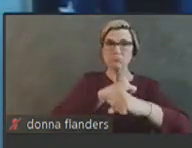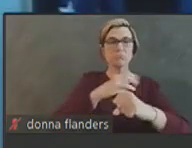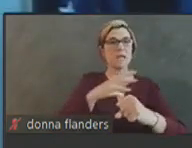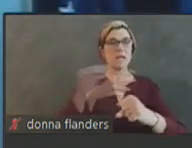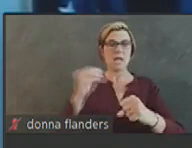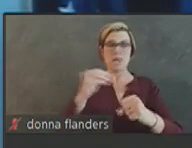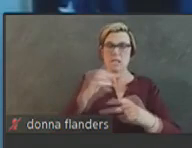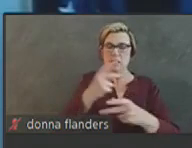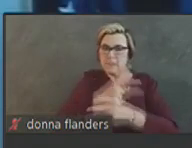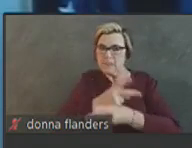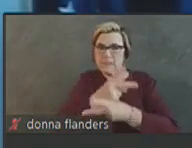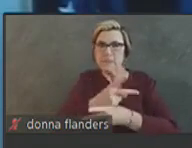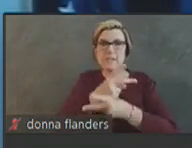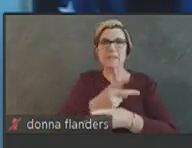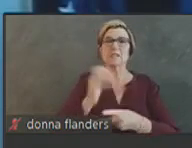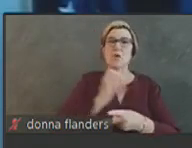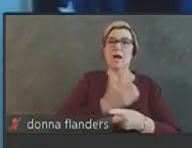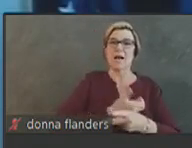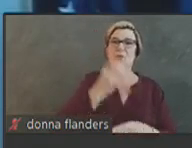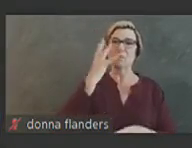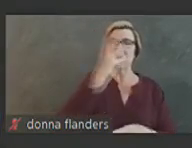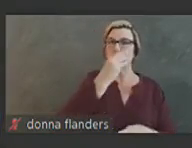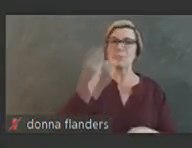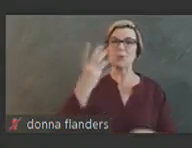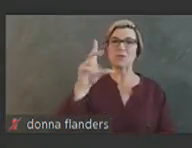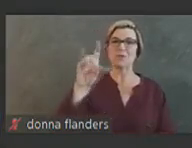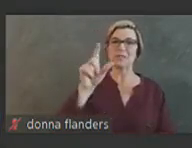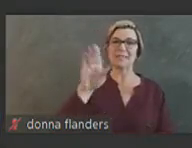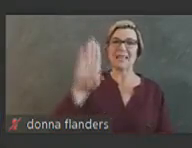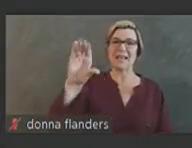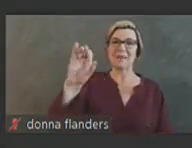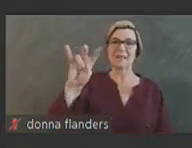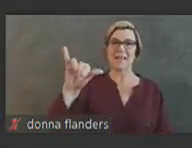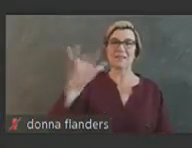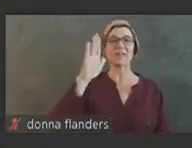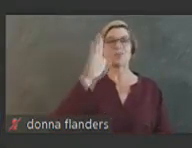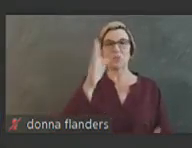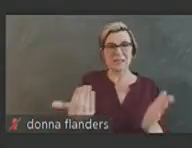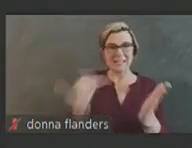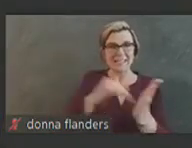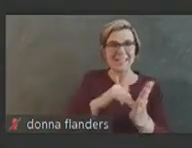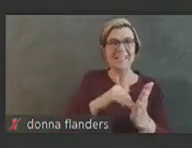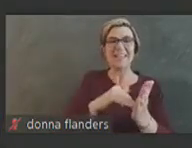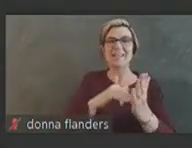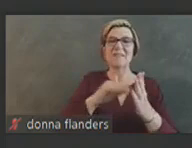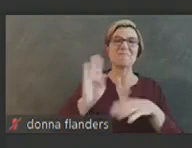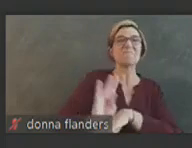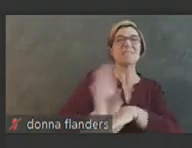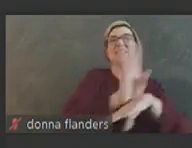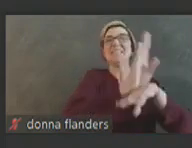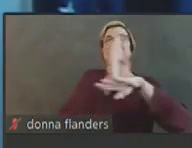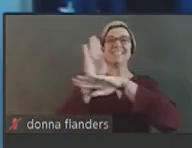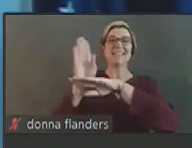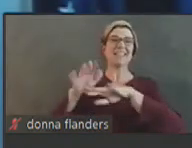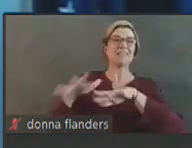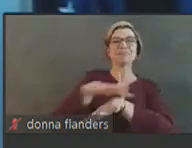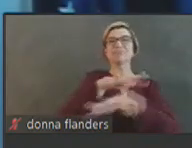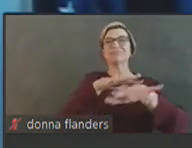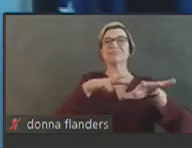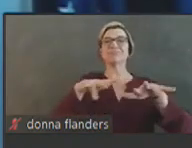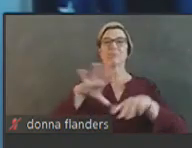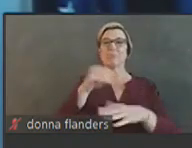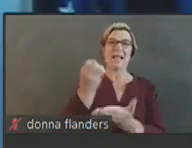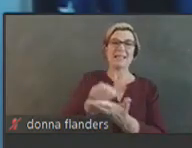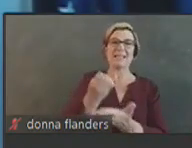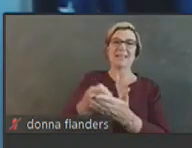county, our beautiful county, back to a place of vigor, of health, and economic